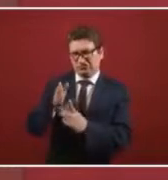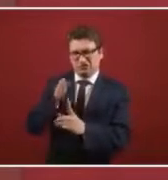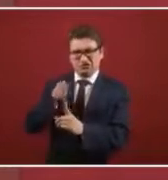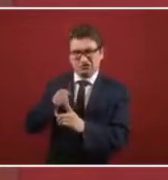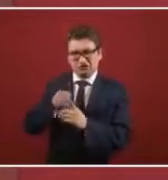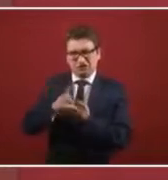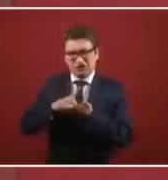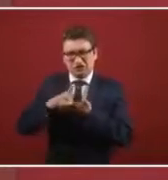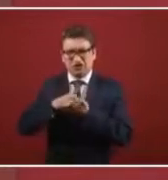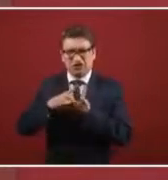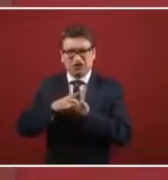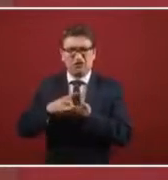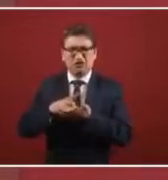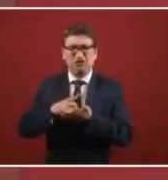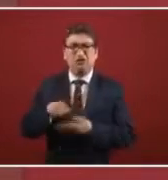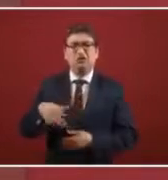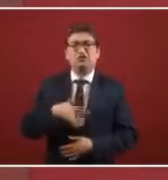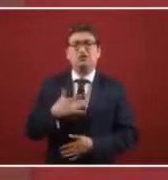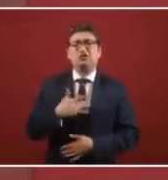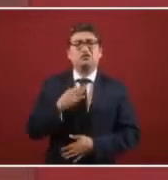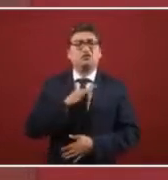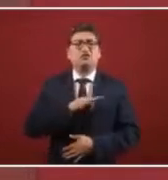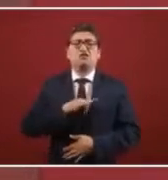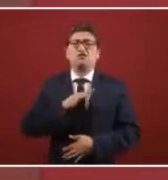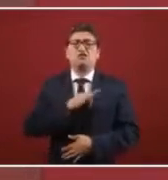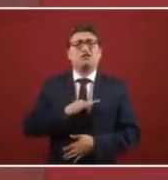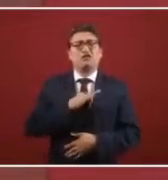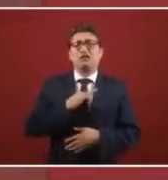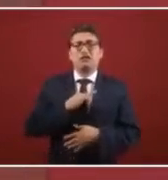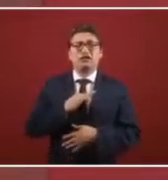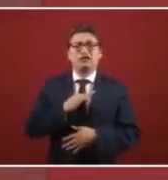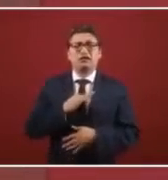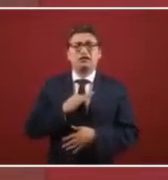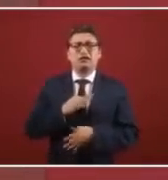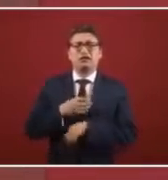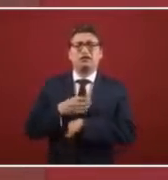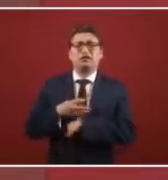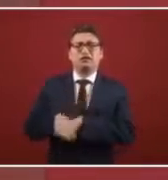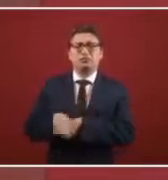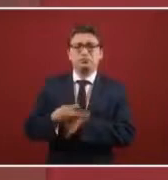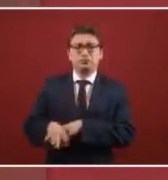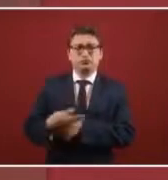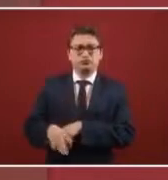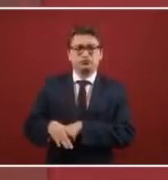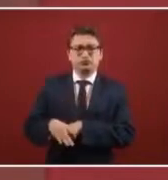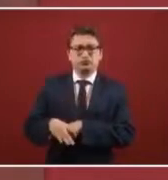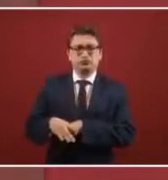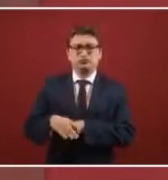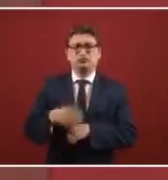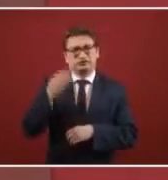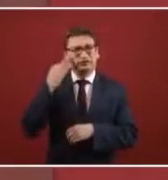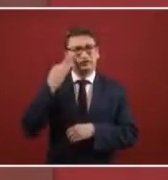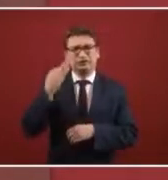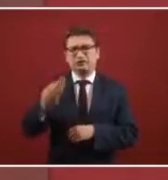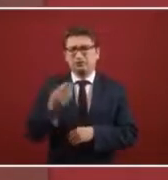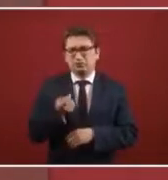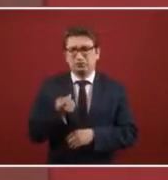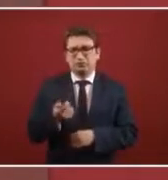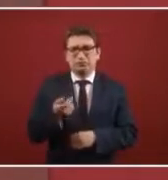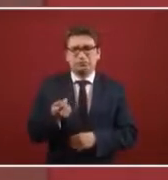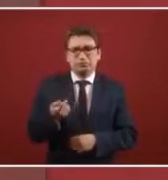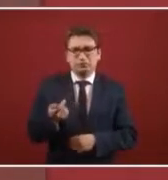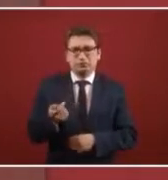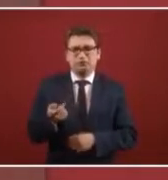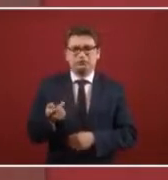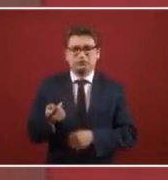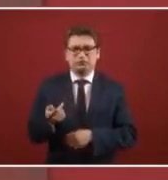road de felicidad of, efímera. of Y es fake, efímera, uh, porque no tarda, lo que ephemera. no es That-